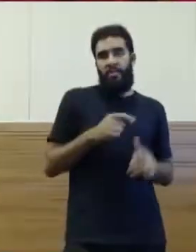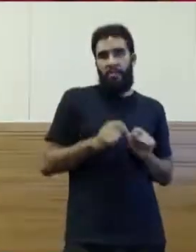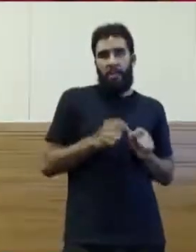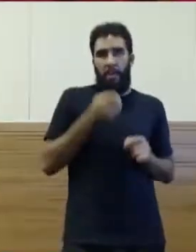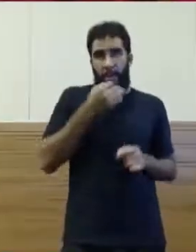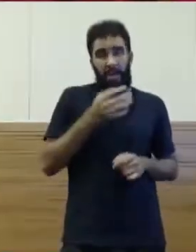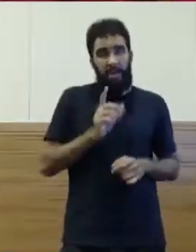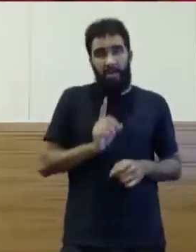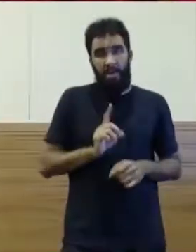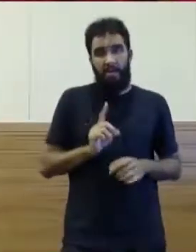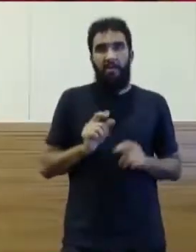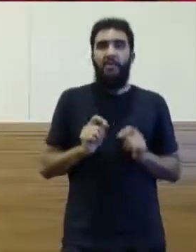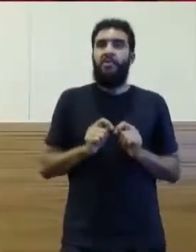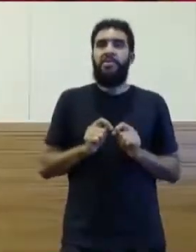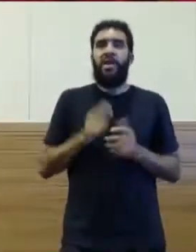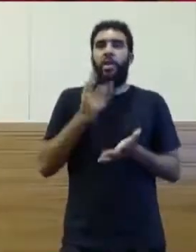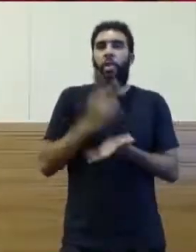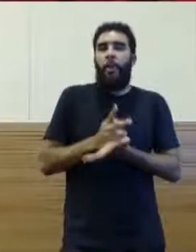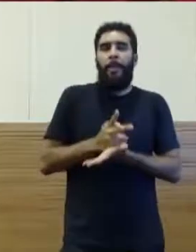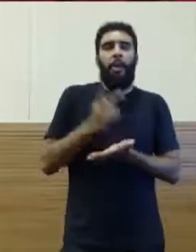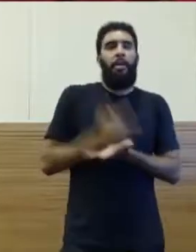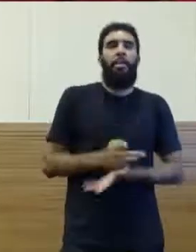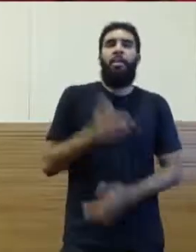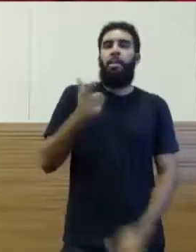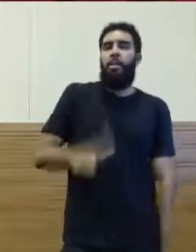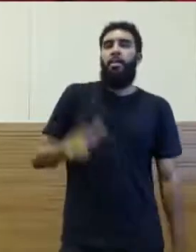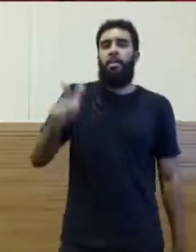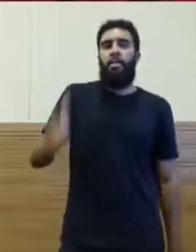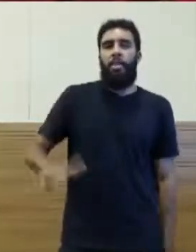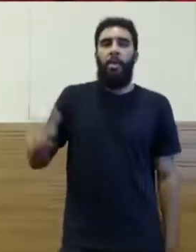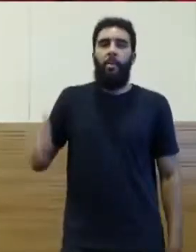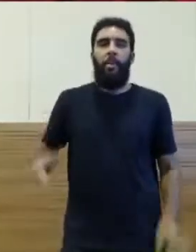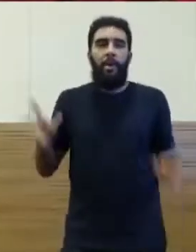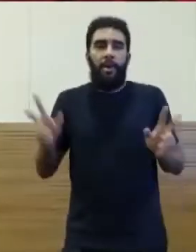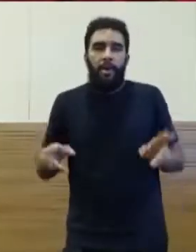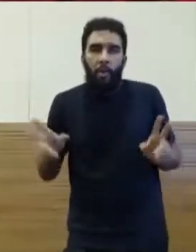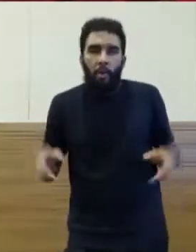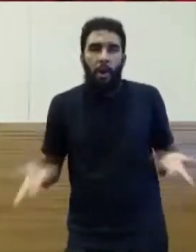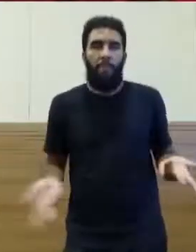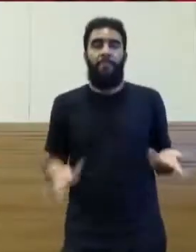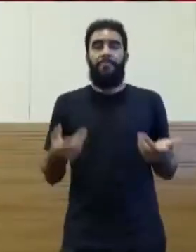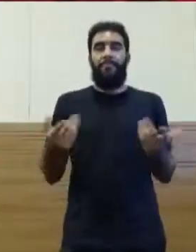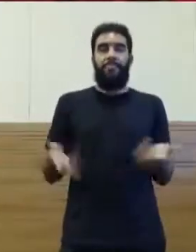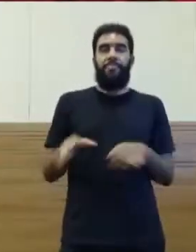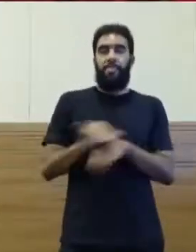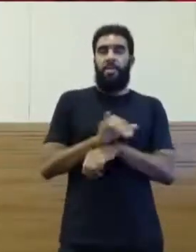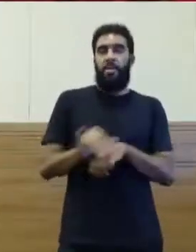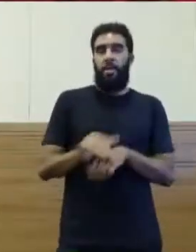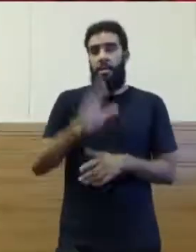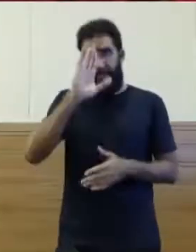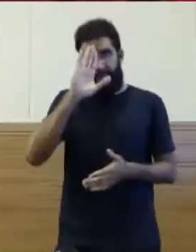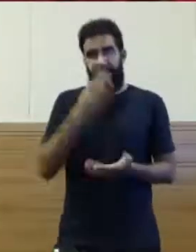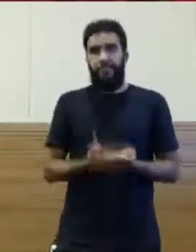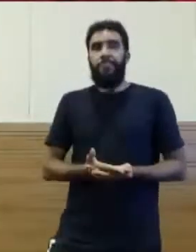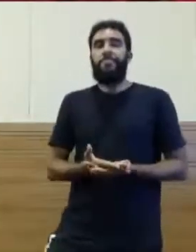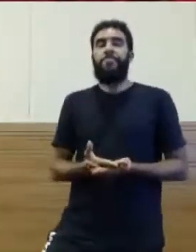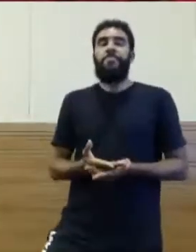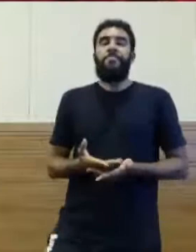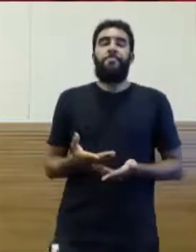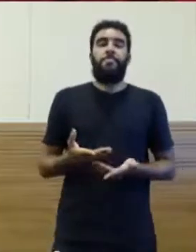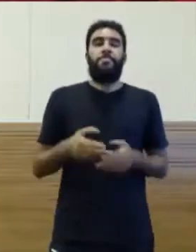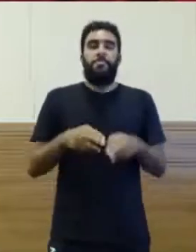We're not seeing something well. We're doing just more of the same that might be repetitive. Maybe we should seek new